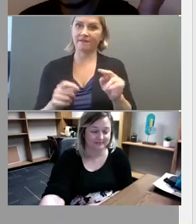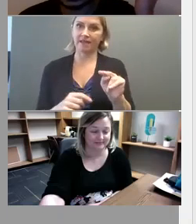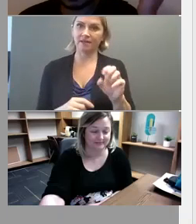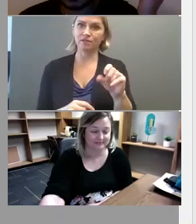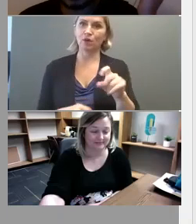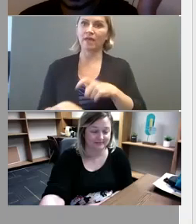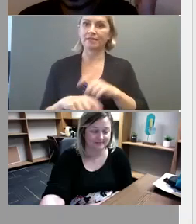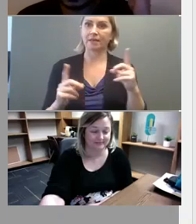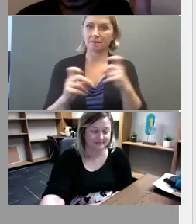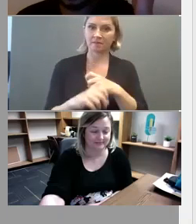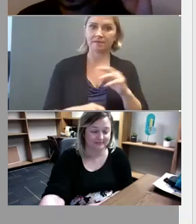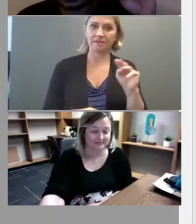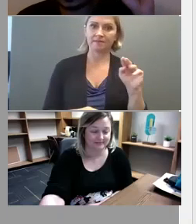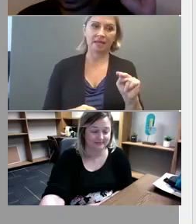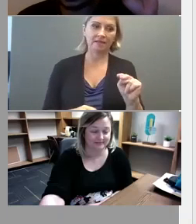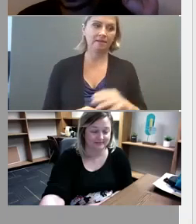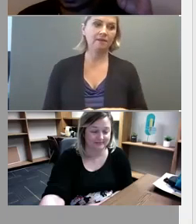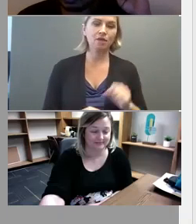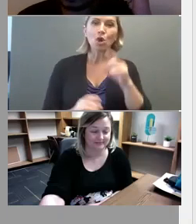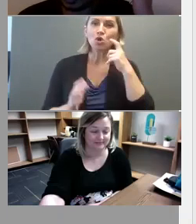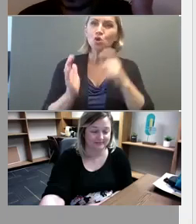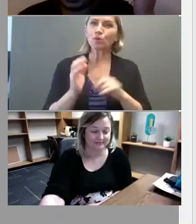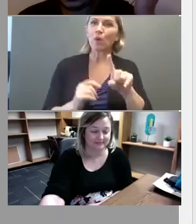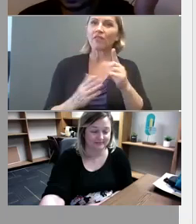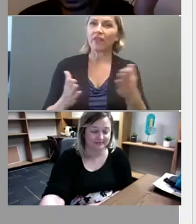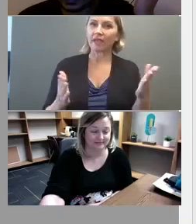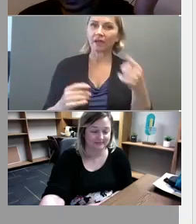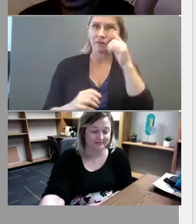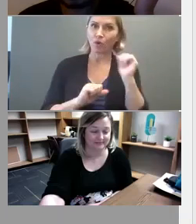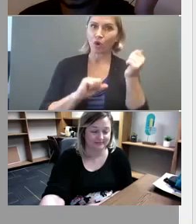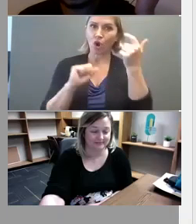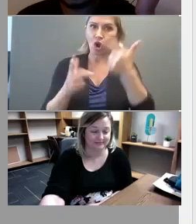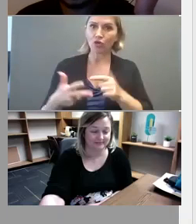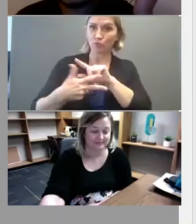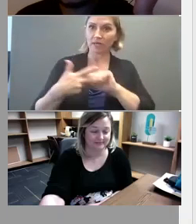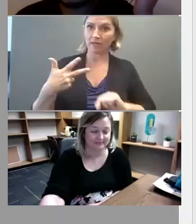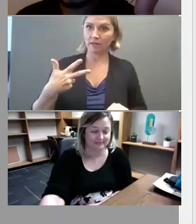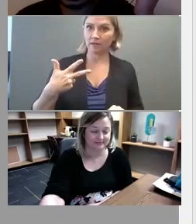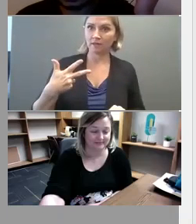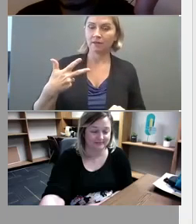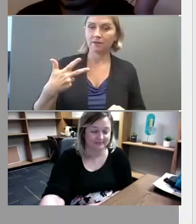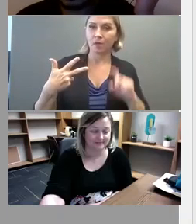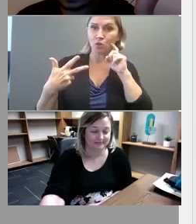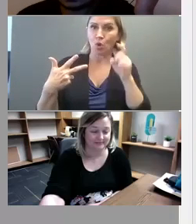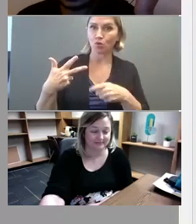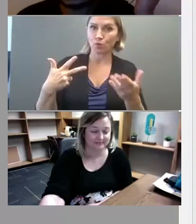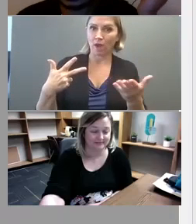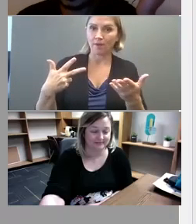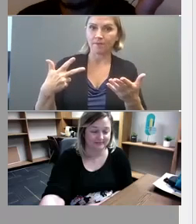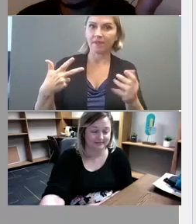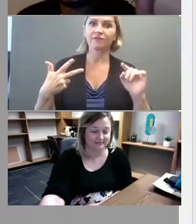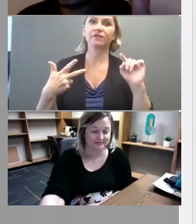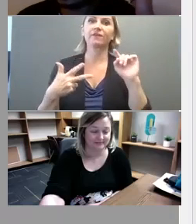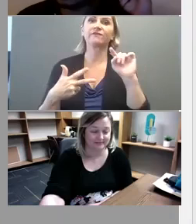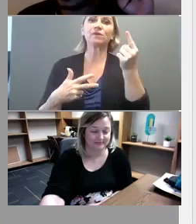complexity becomes f of n. Now notice one thing here for all of these 3 cases. We first say that